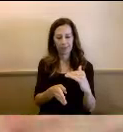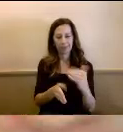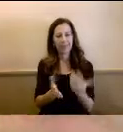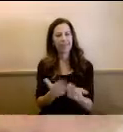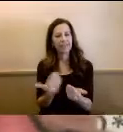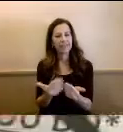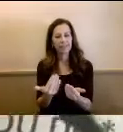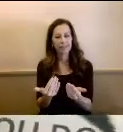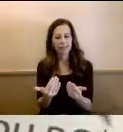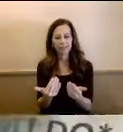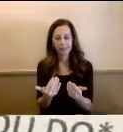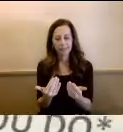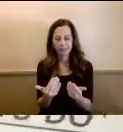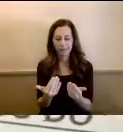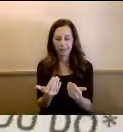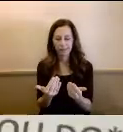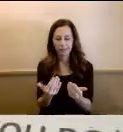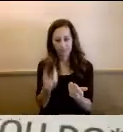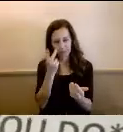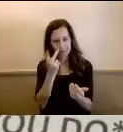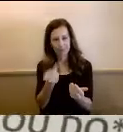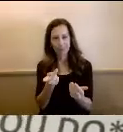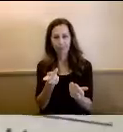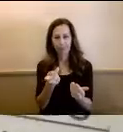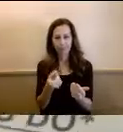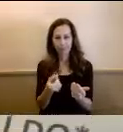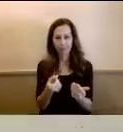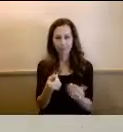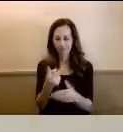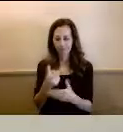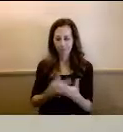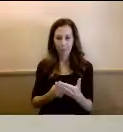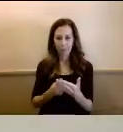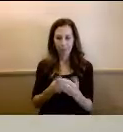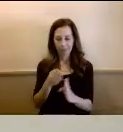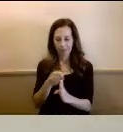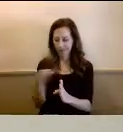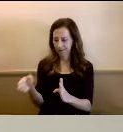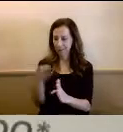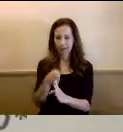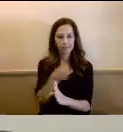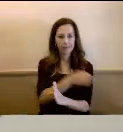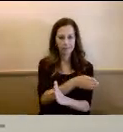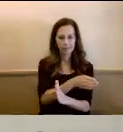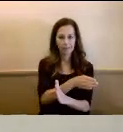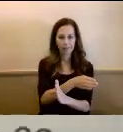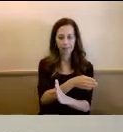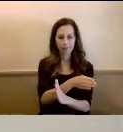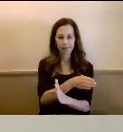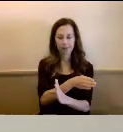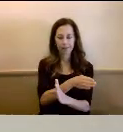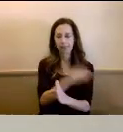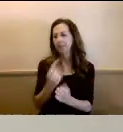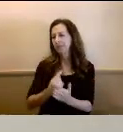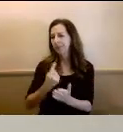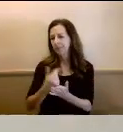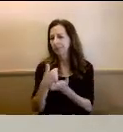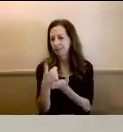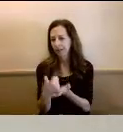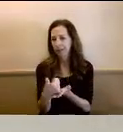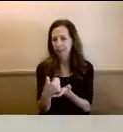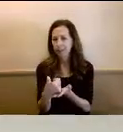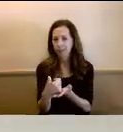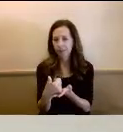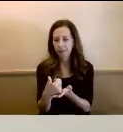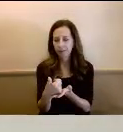more easily see both sides of the equation. I know that that sometimes